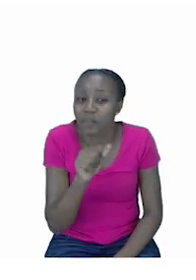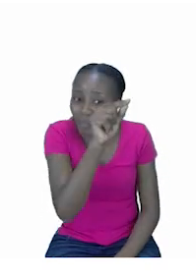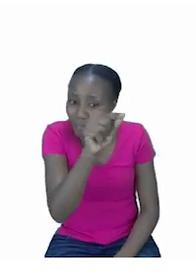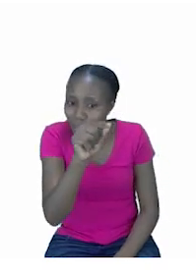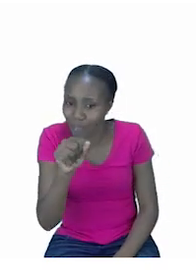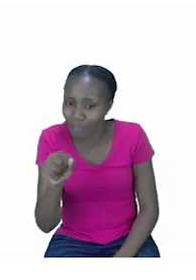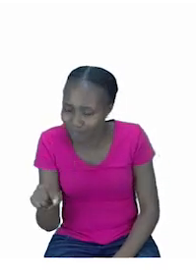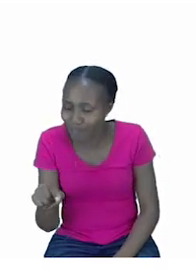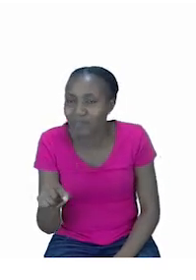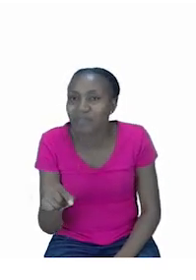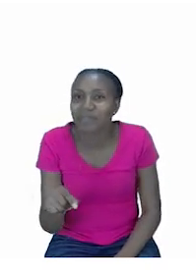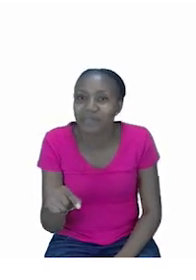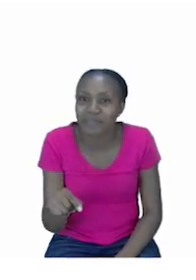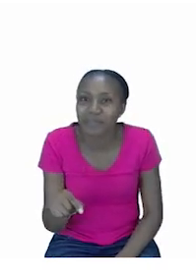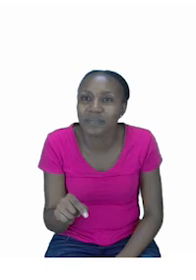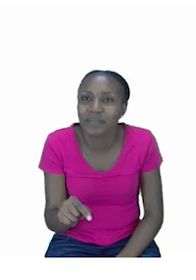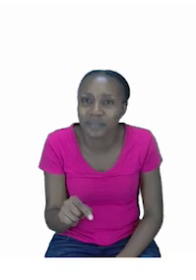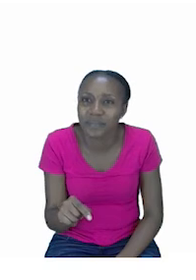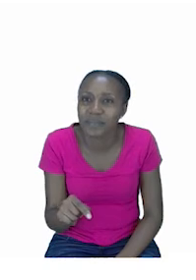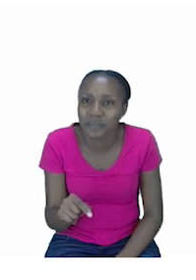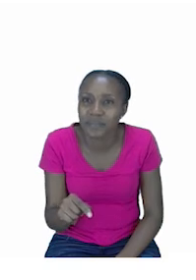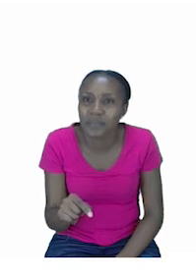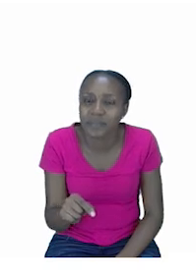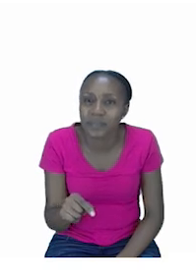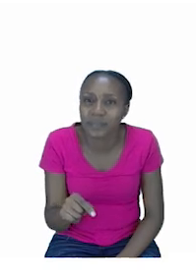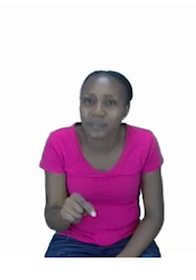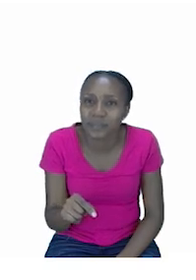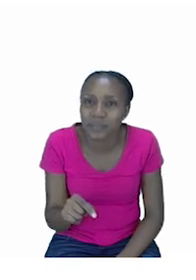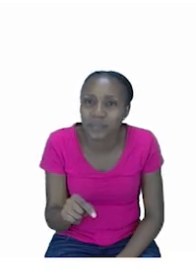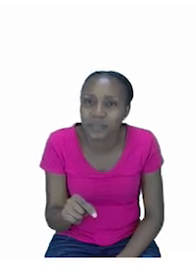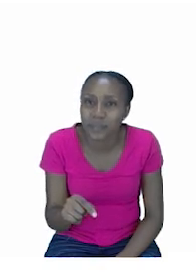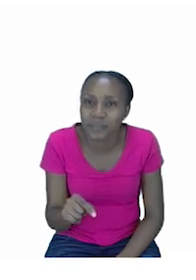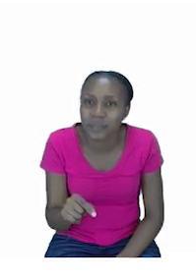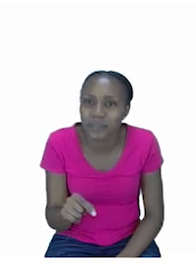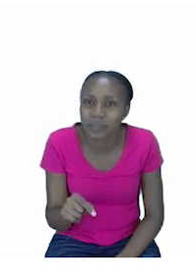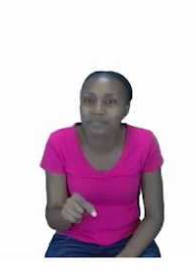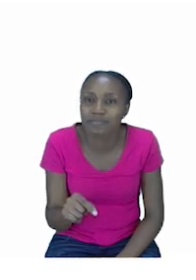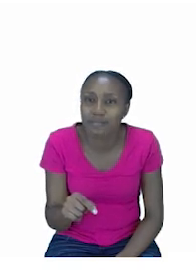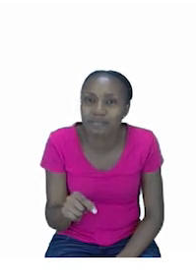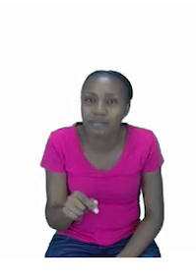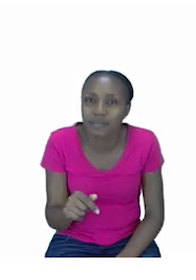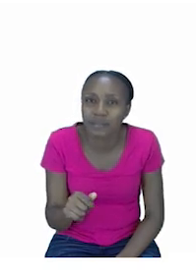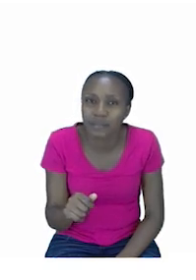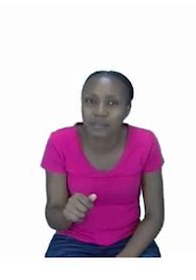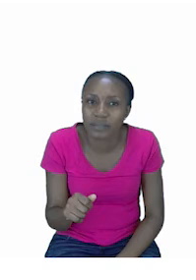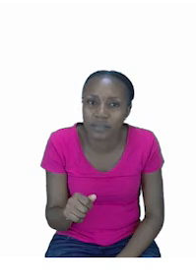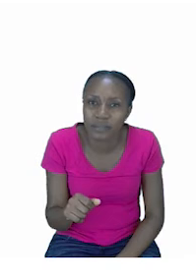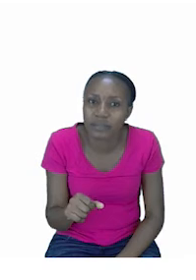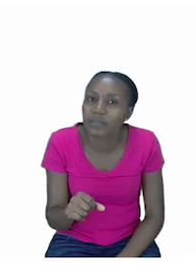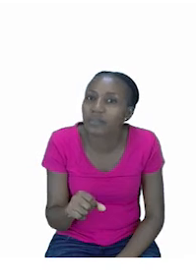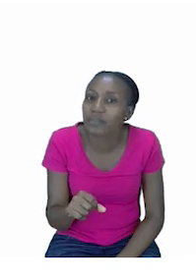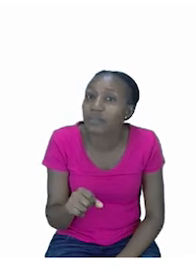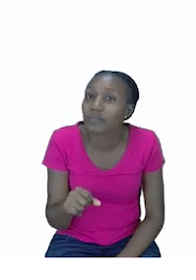that is in the middle or the boy that is at the bottom of the page. The rest of the